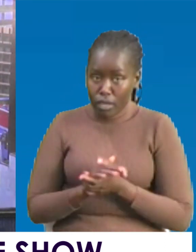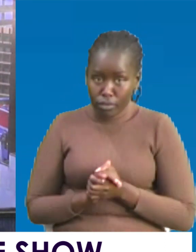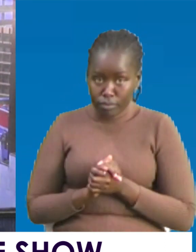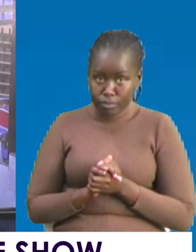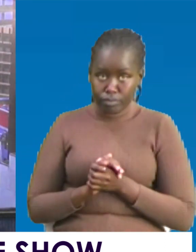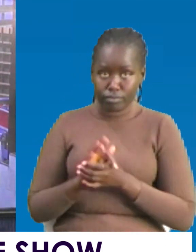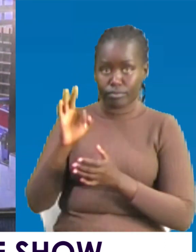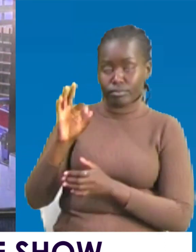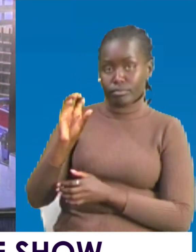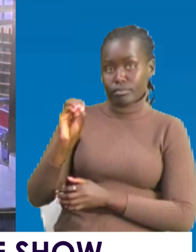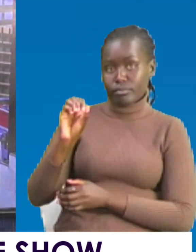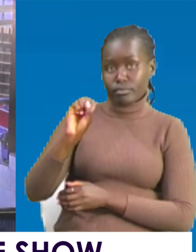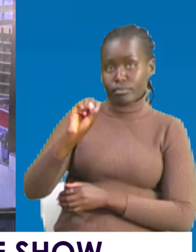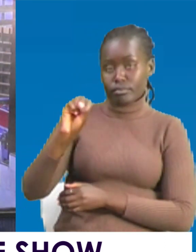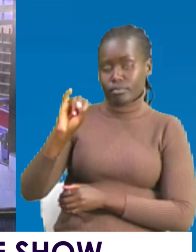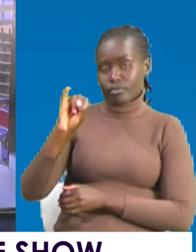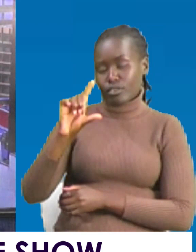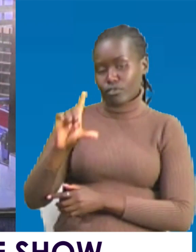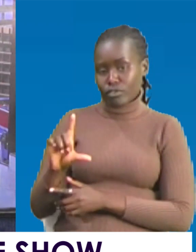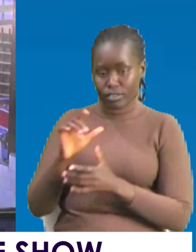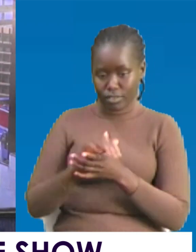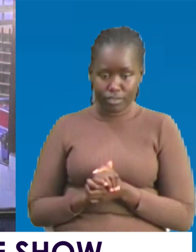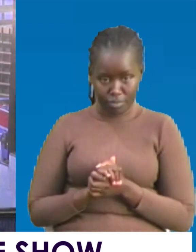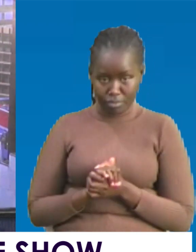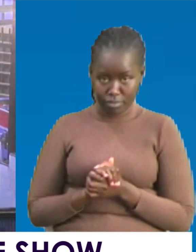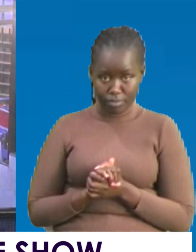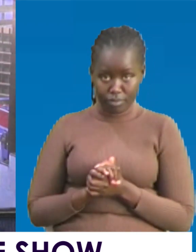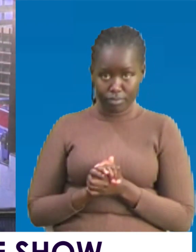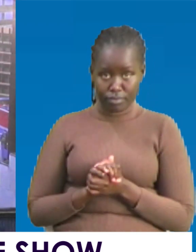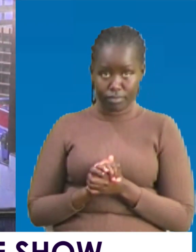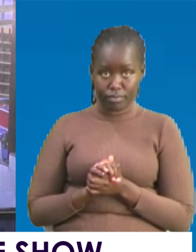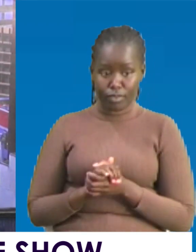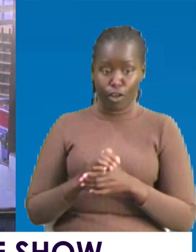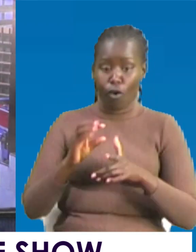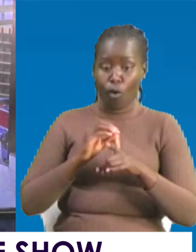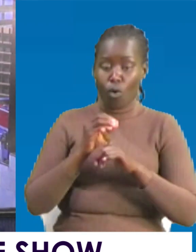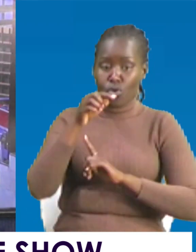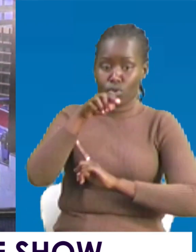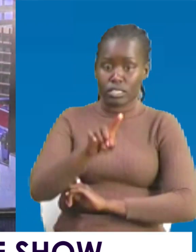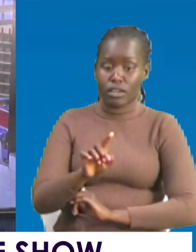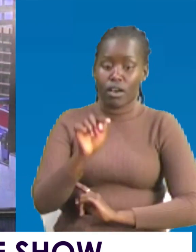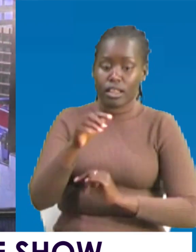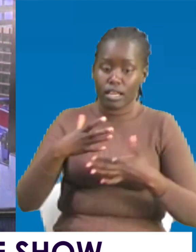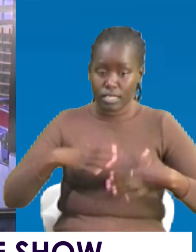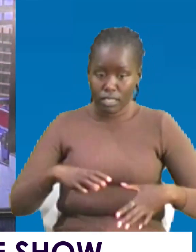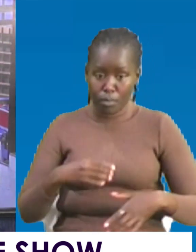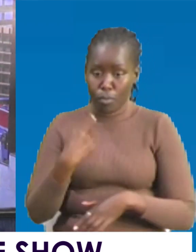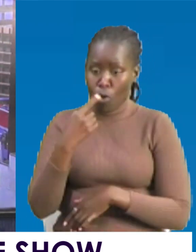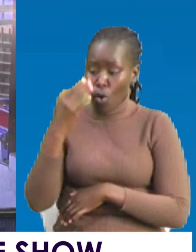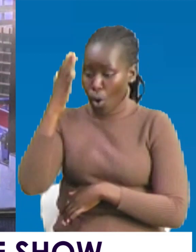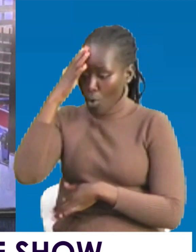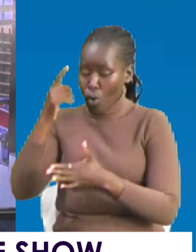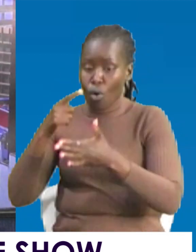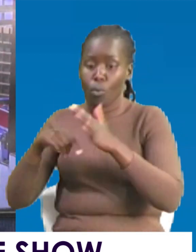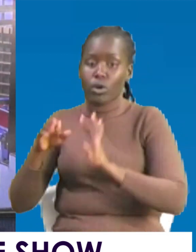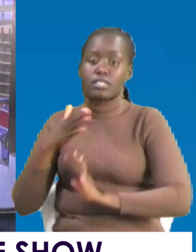them to survive. Sorry for calling me so, calling myself a fossil, or yourself. These are people that know what they want